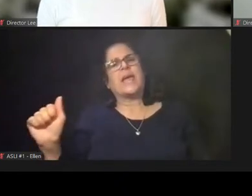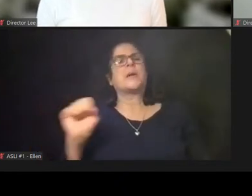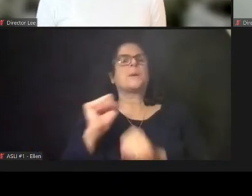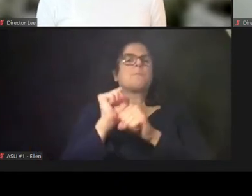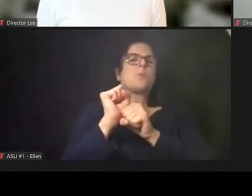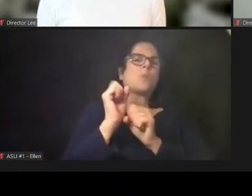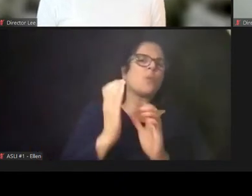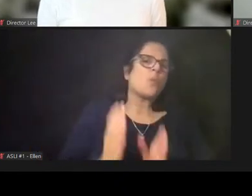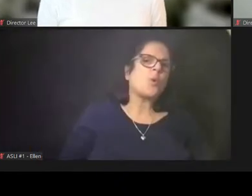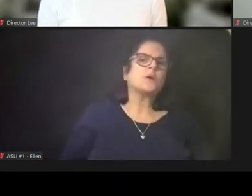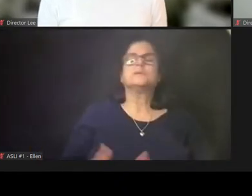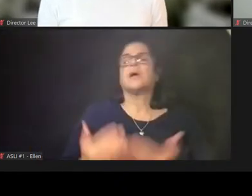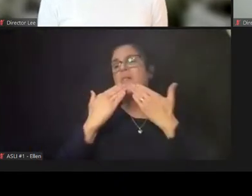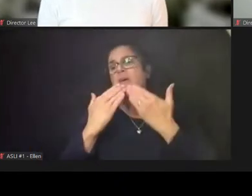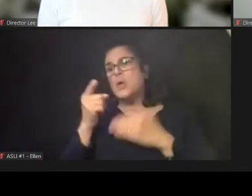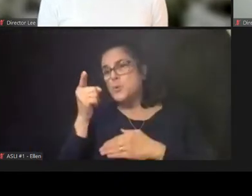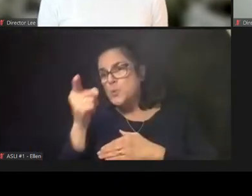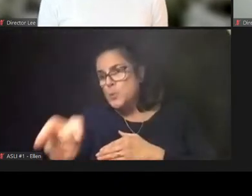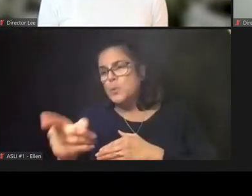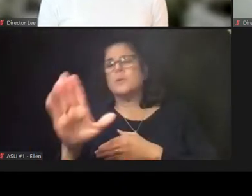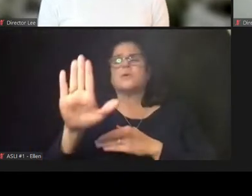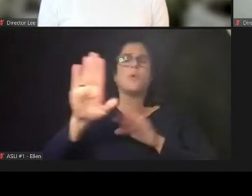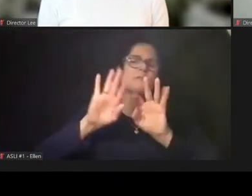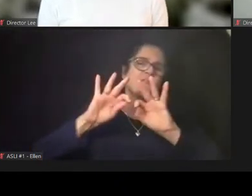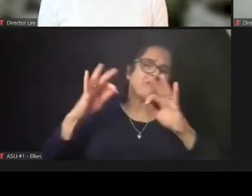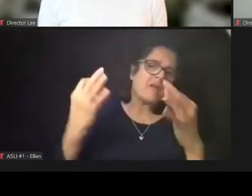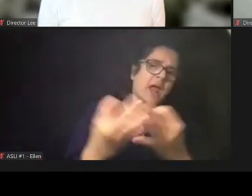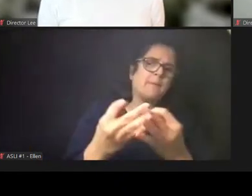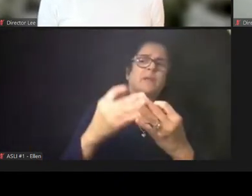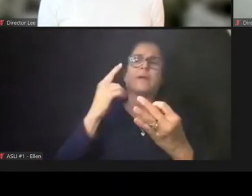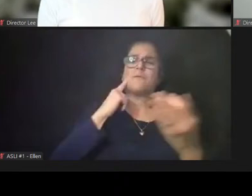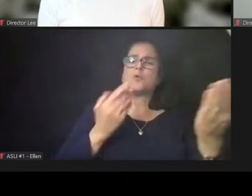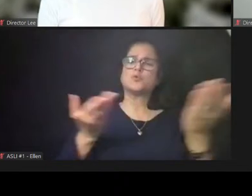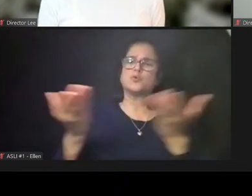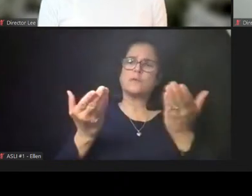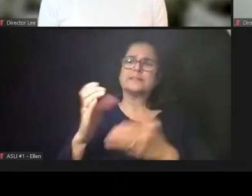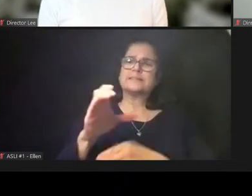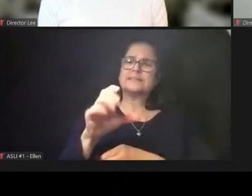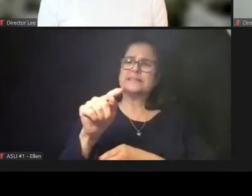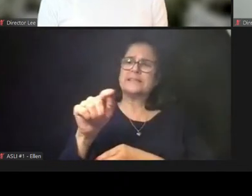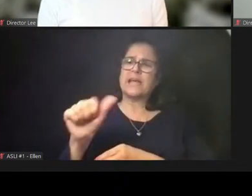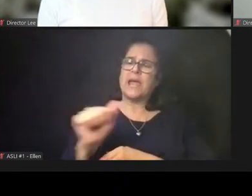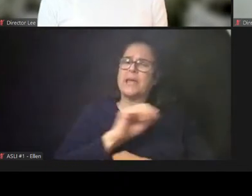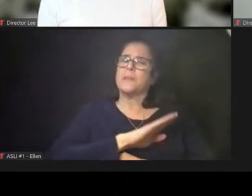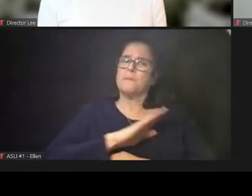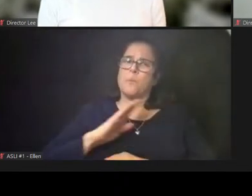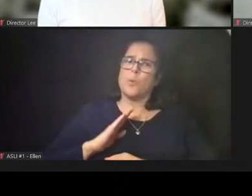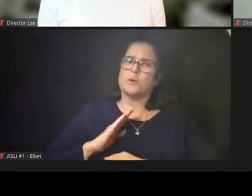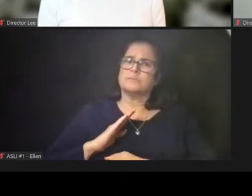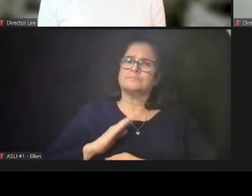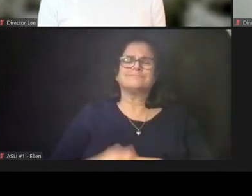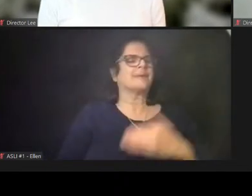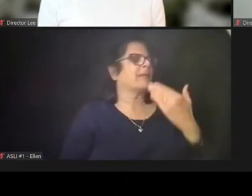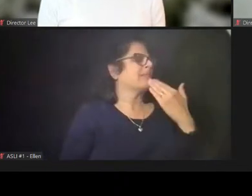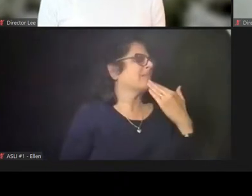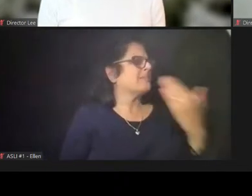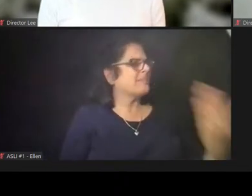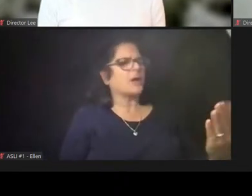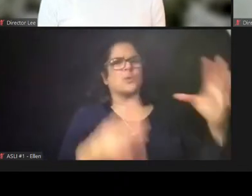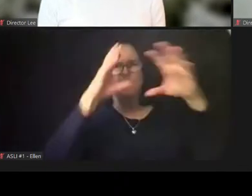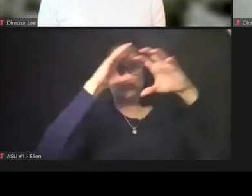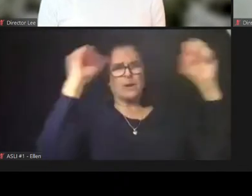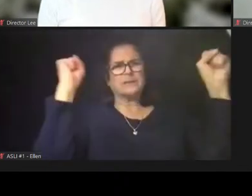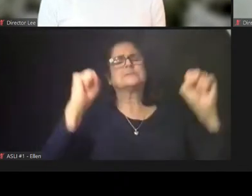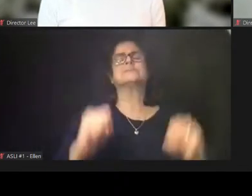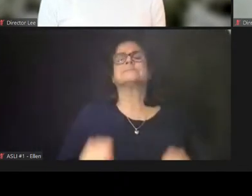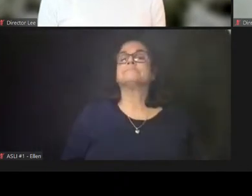for your 24 years of service on behalf of the CTA and this board. Thank you, Mr. Chairman. Thank you. Thank you, President. I'd like to